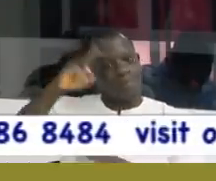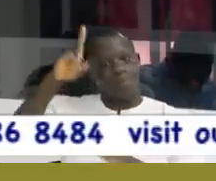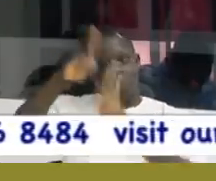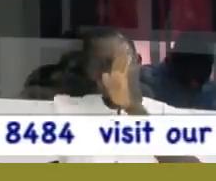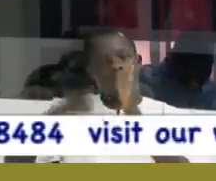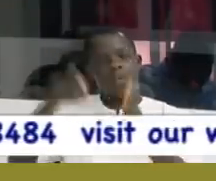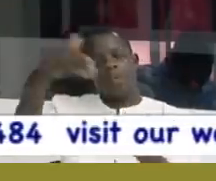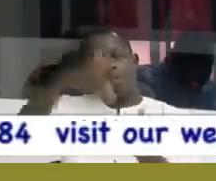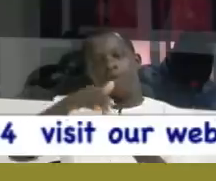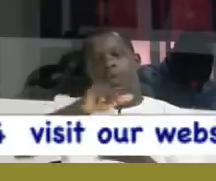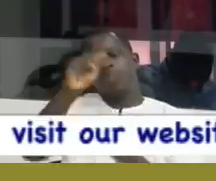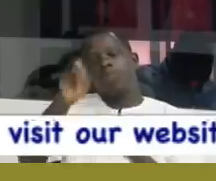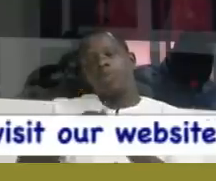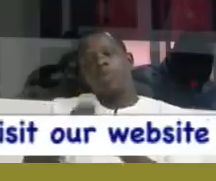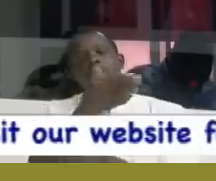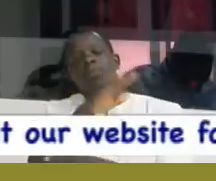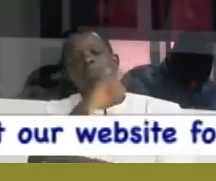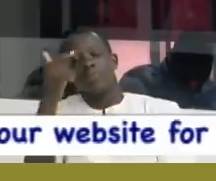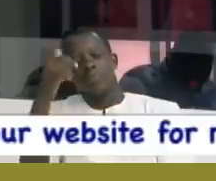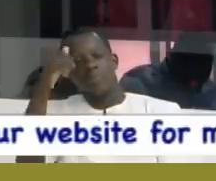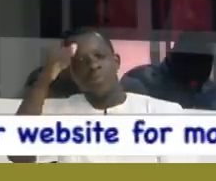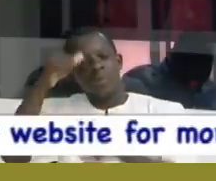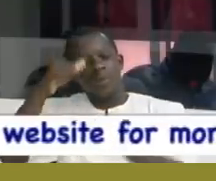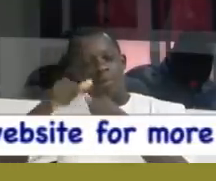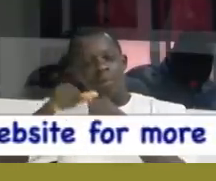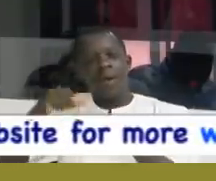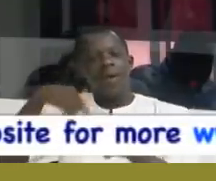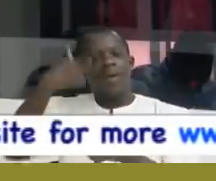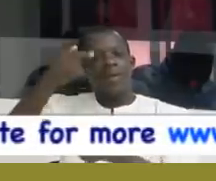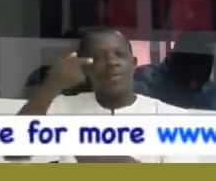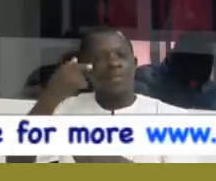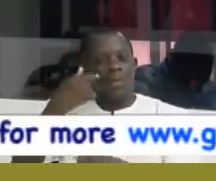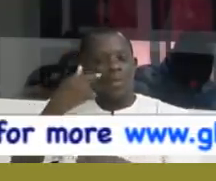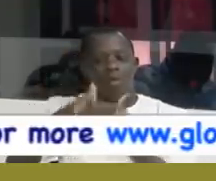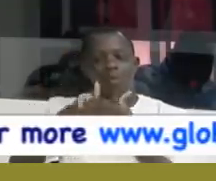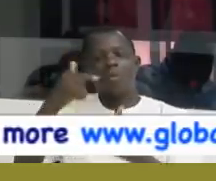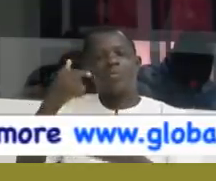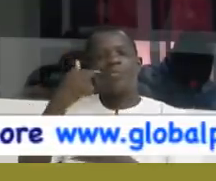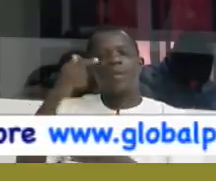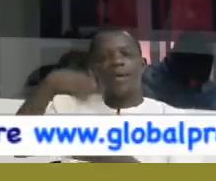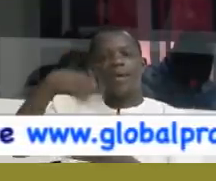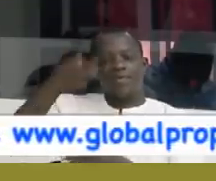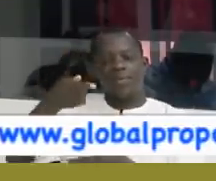and went. I cannot remember whether it was the following day or the day after.